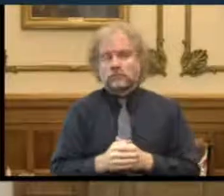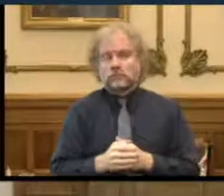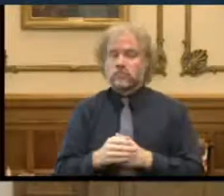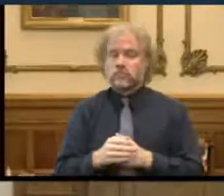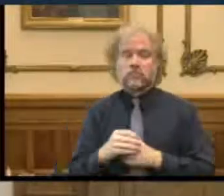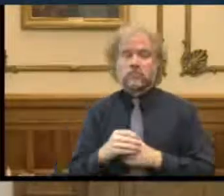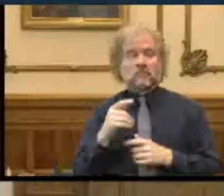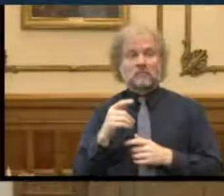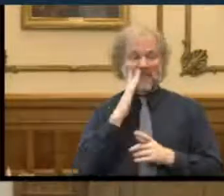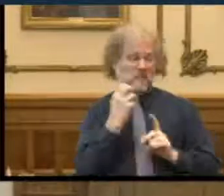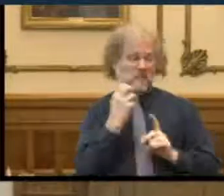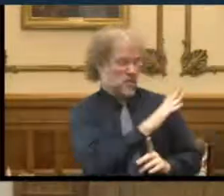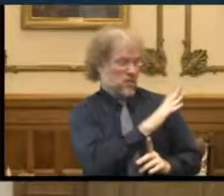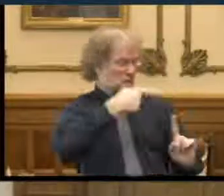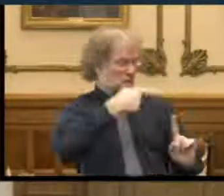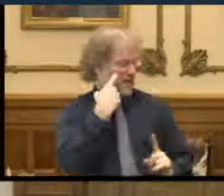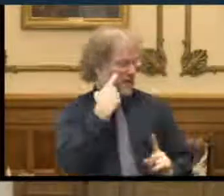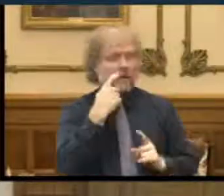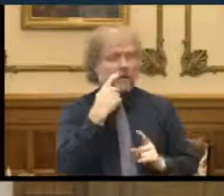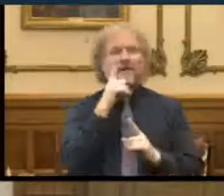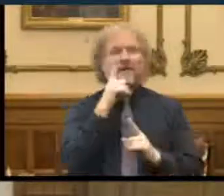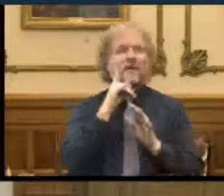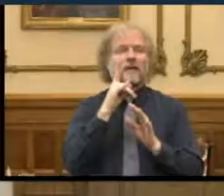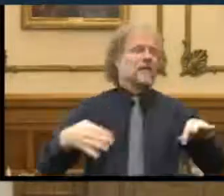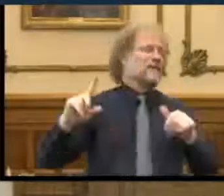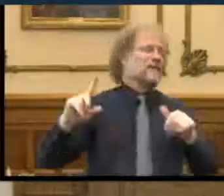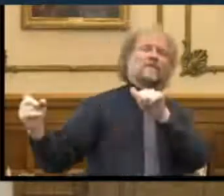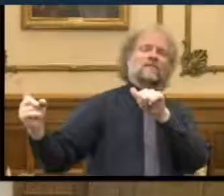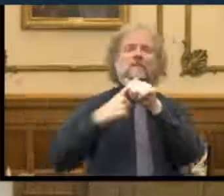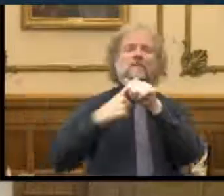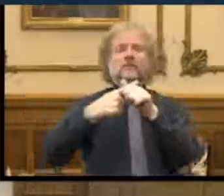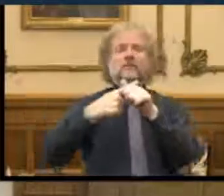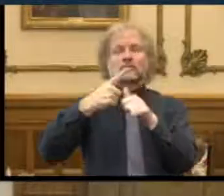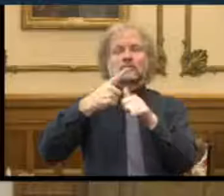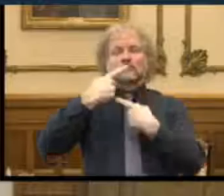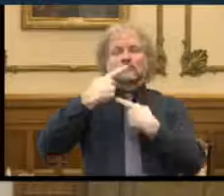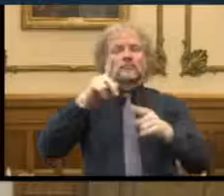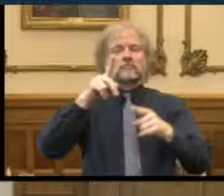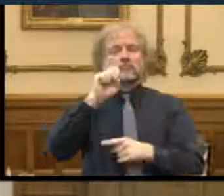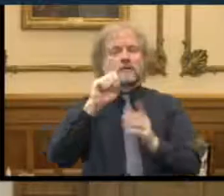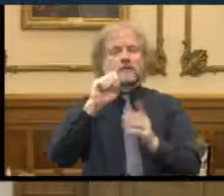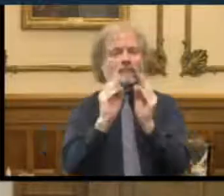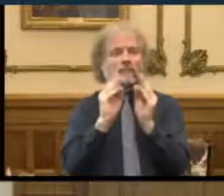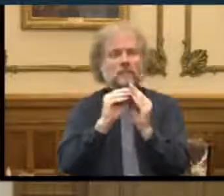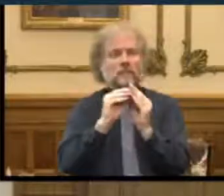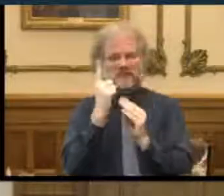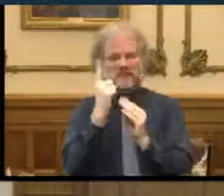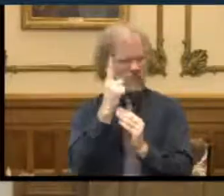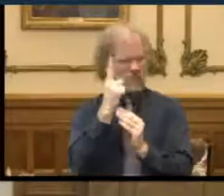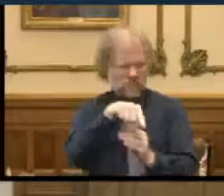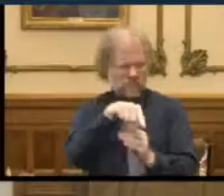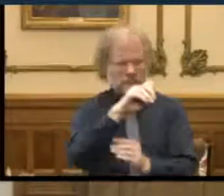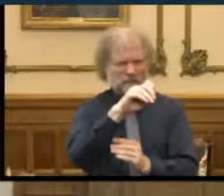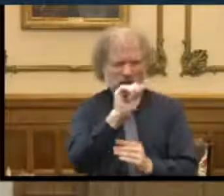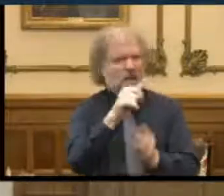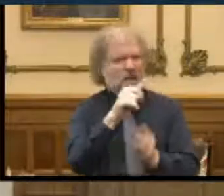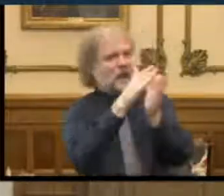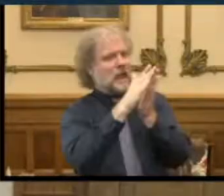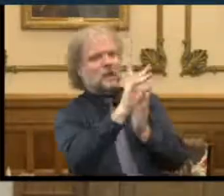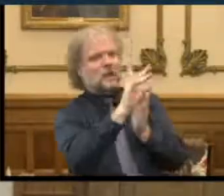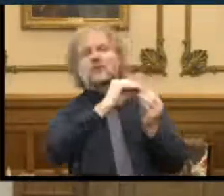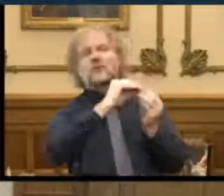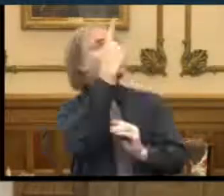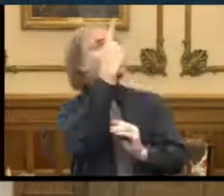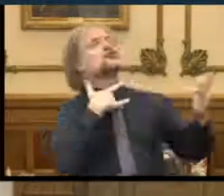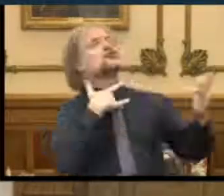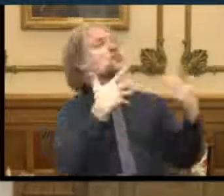your point, I think at the very first press conference, you were asked the question from someone in the media, what is your number one